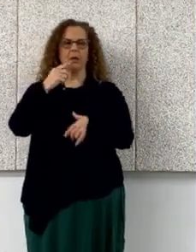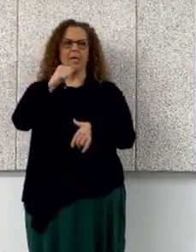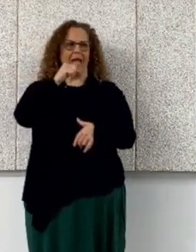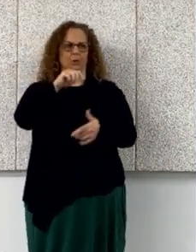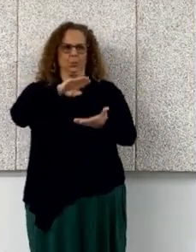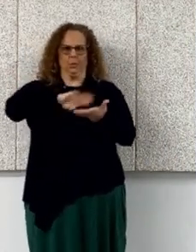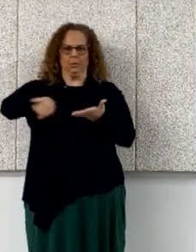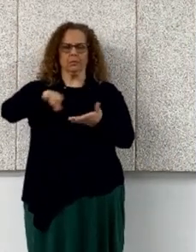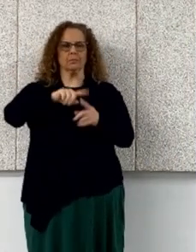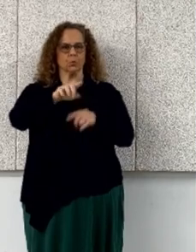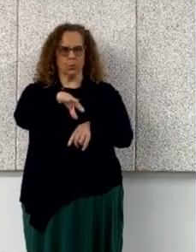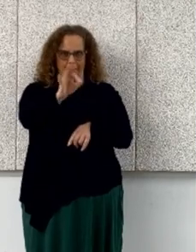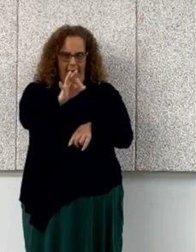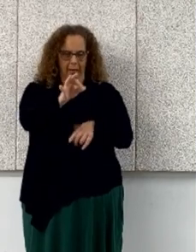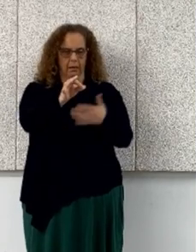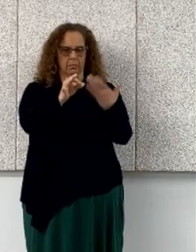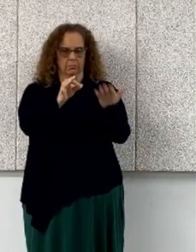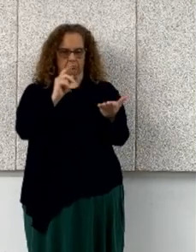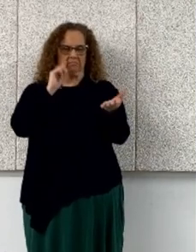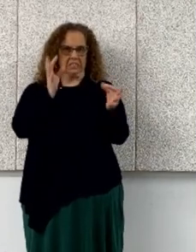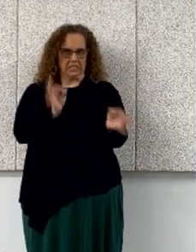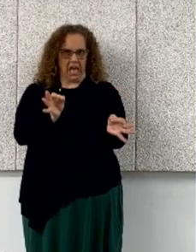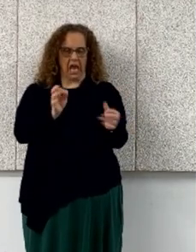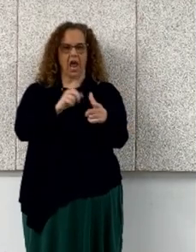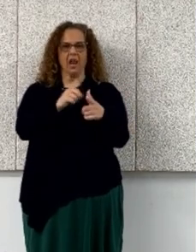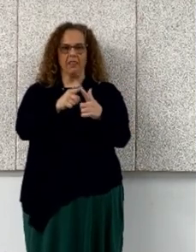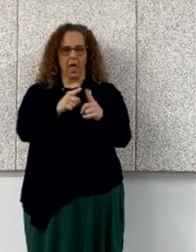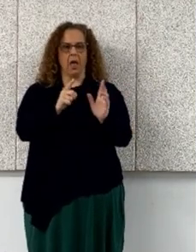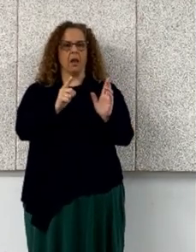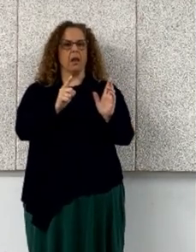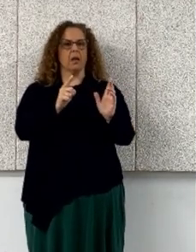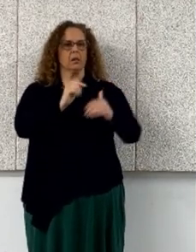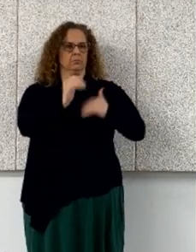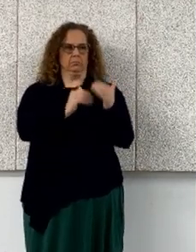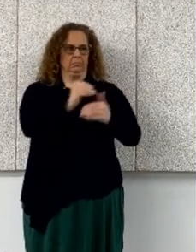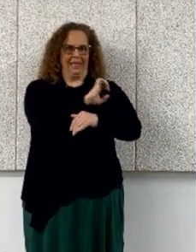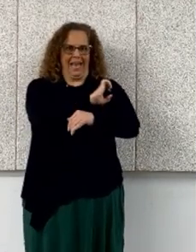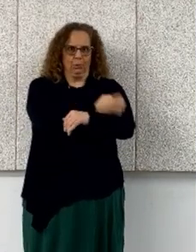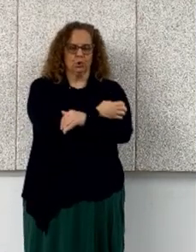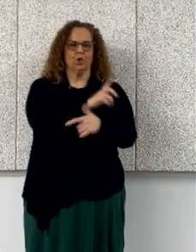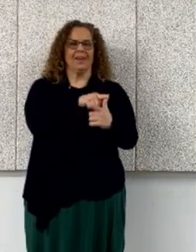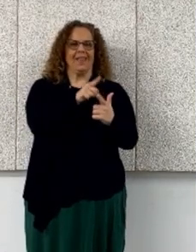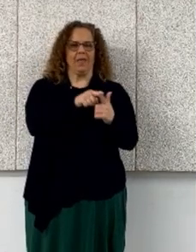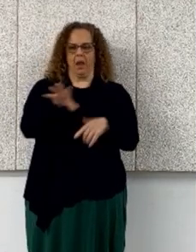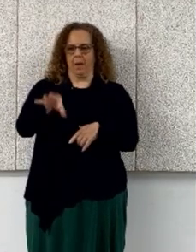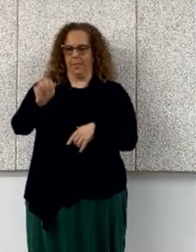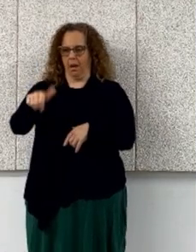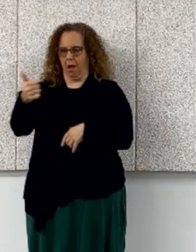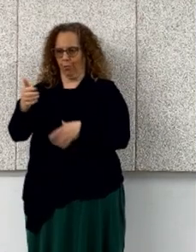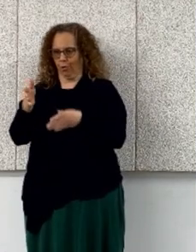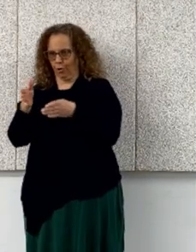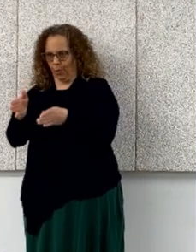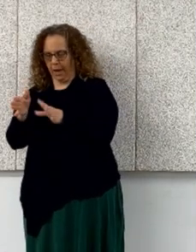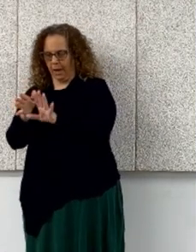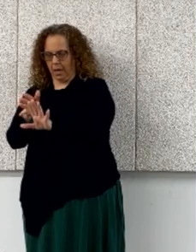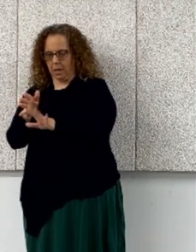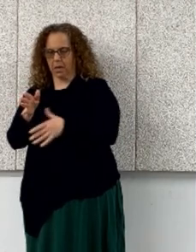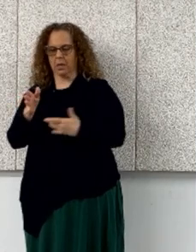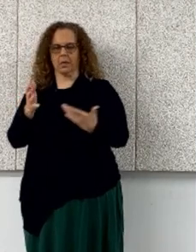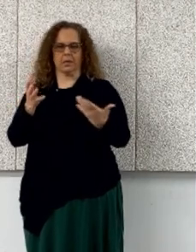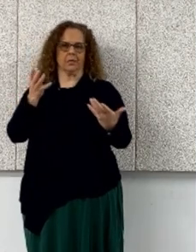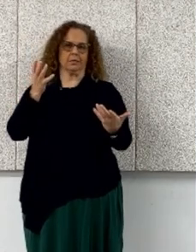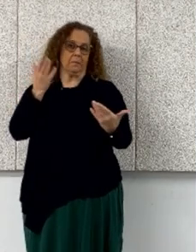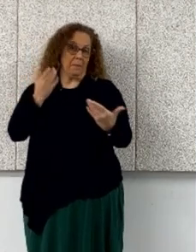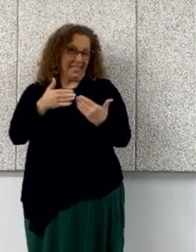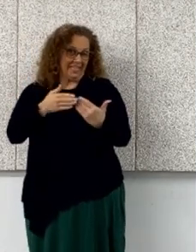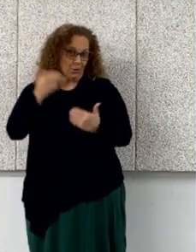one and then you'll have a little muscle for that. And when you have to pick another one, may it be